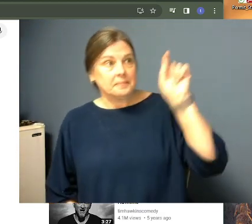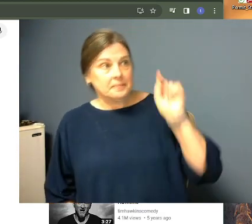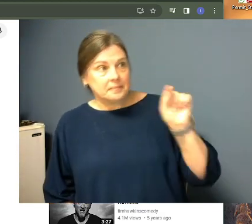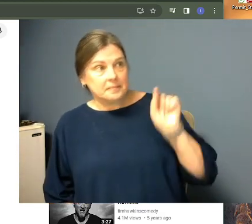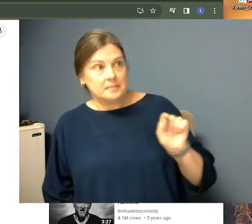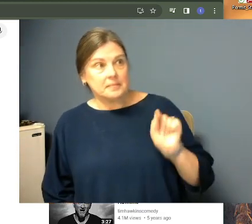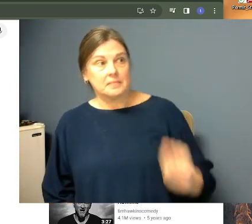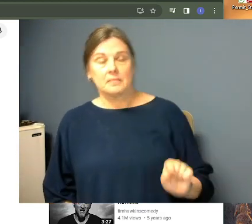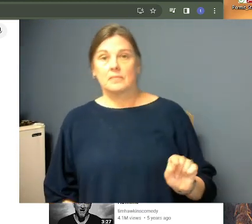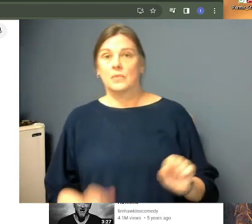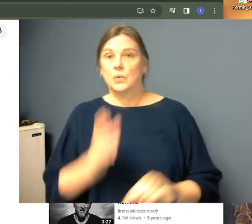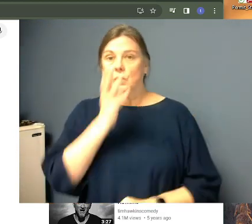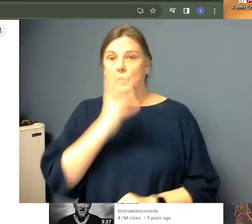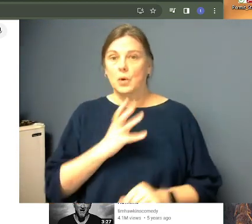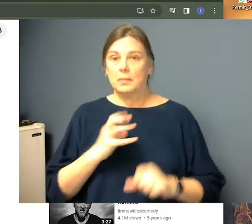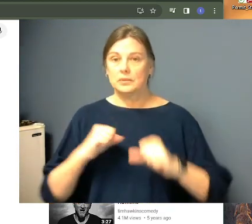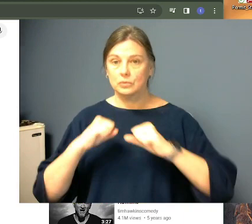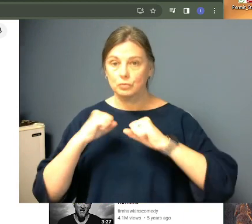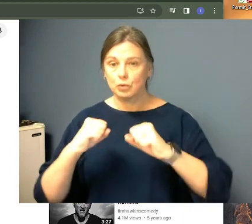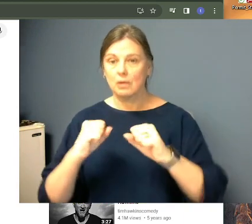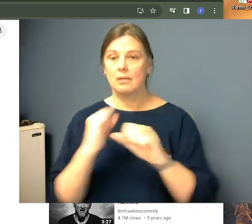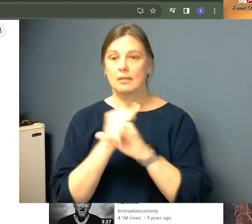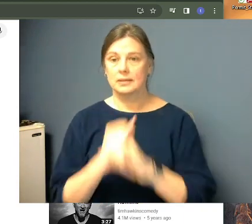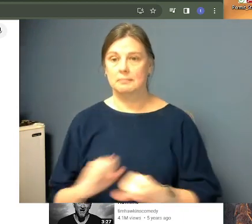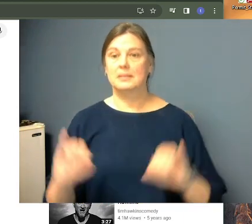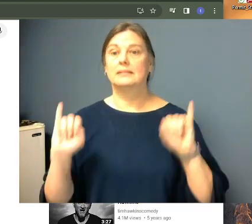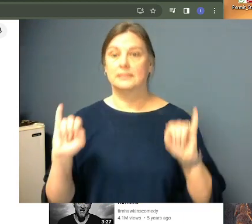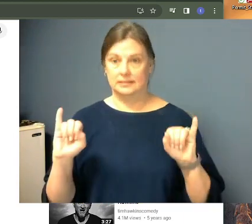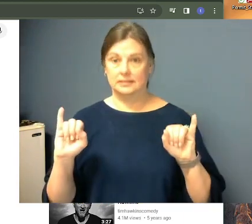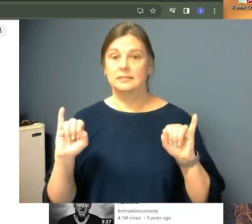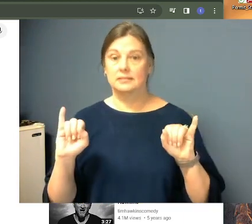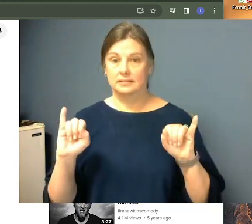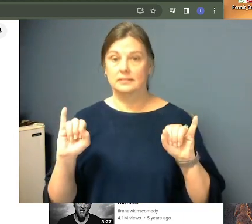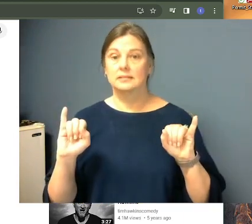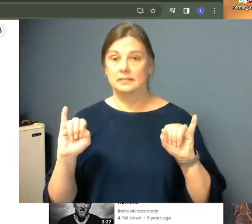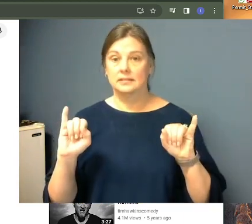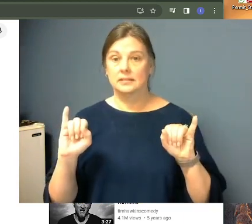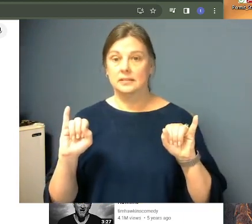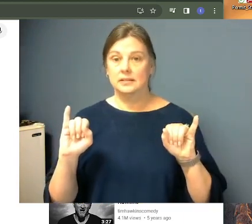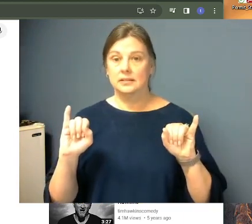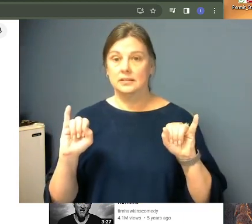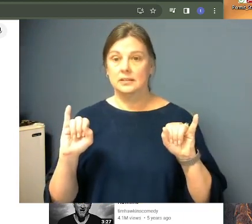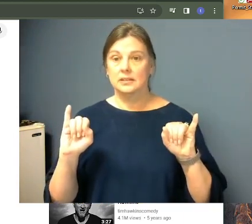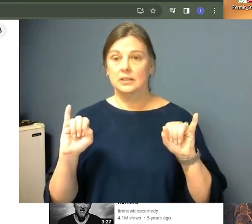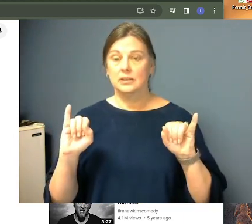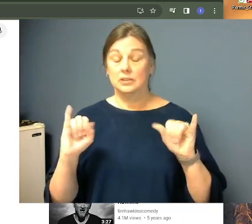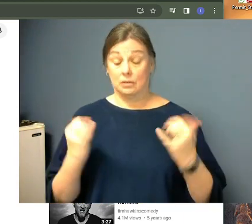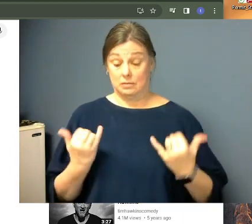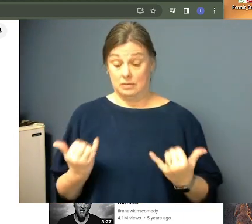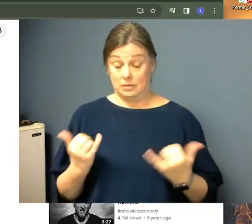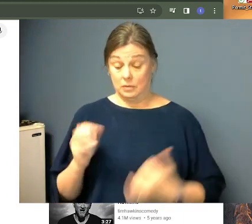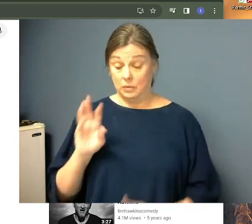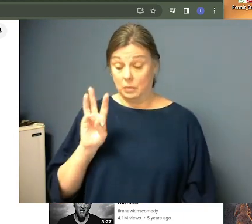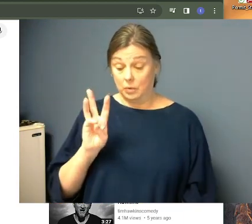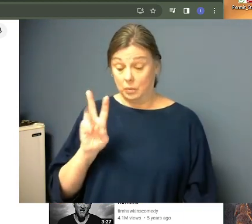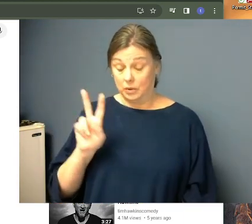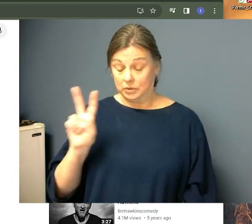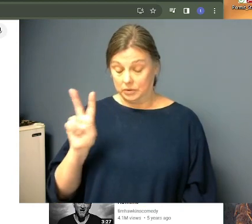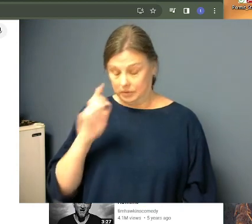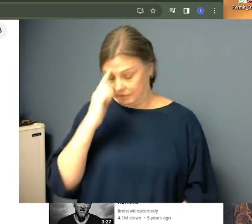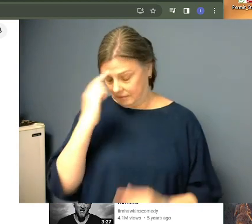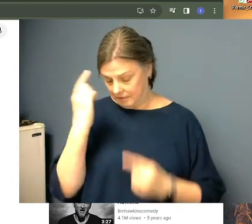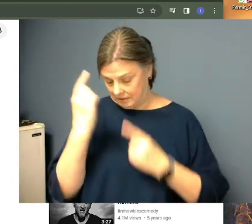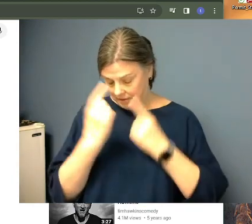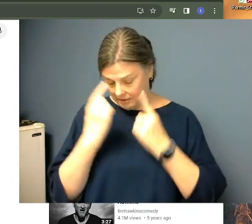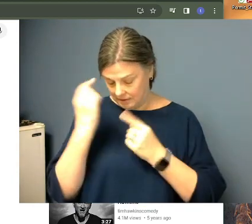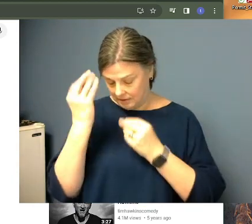strength, independence, and one of the things we want to think about with World War II is how we